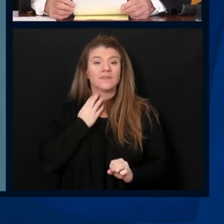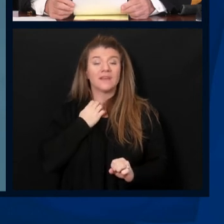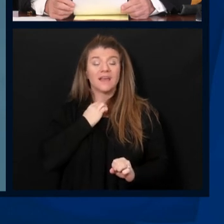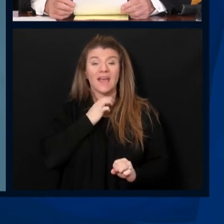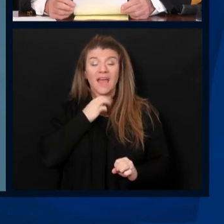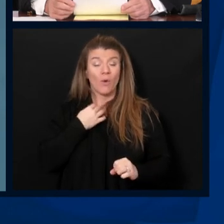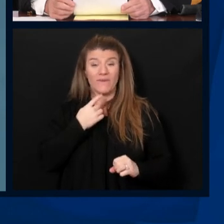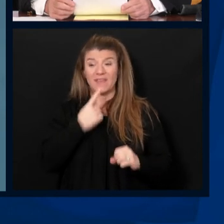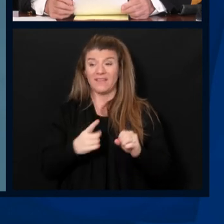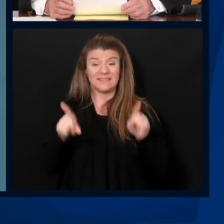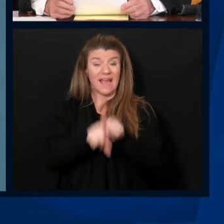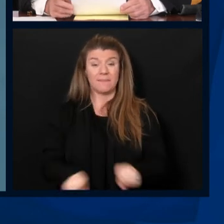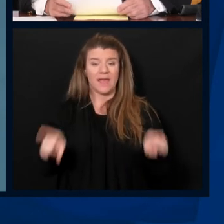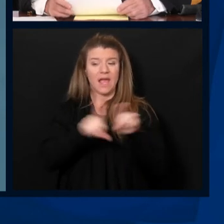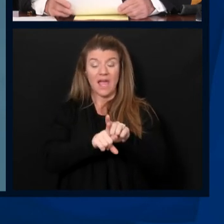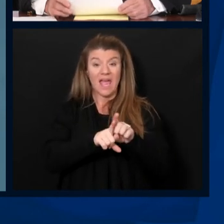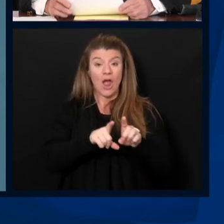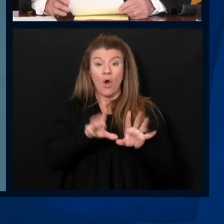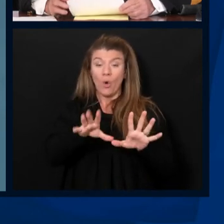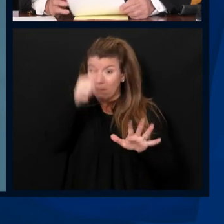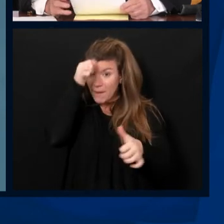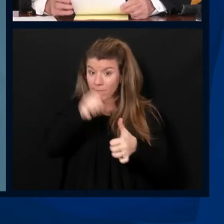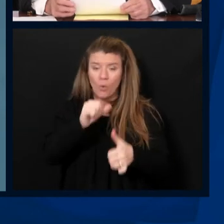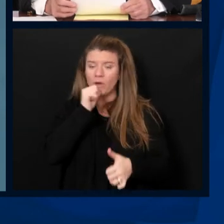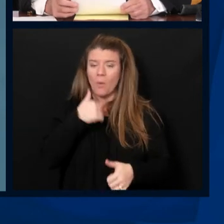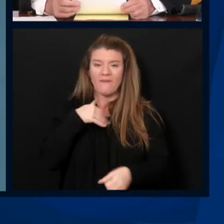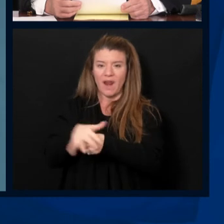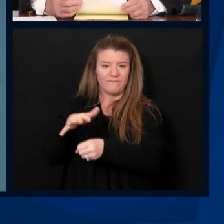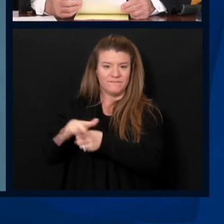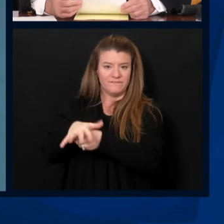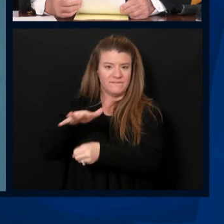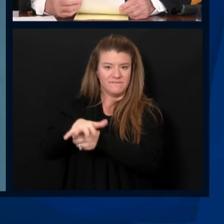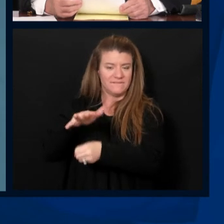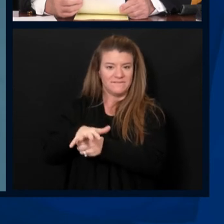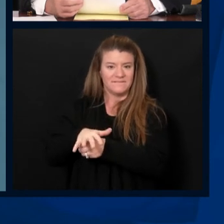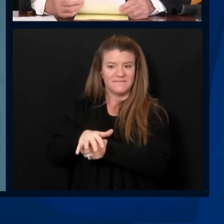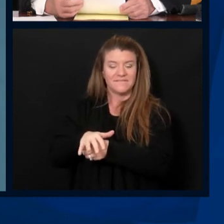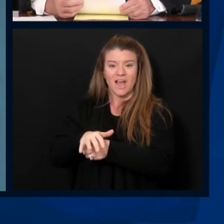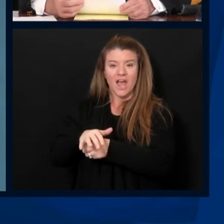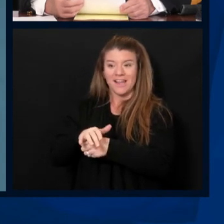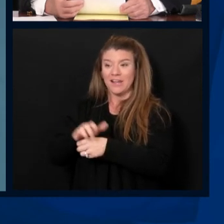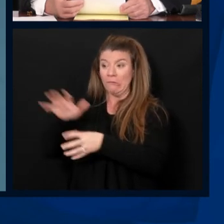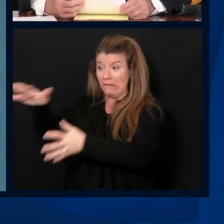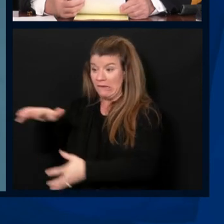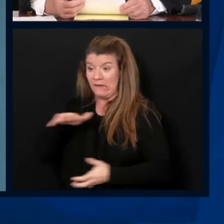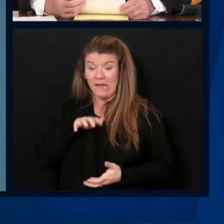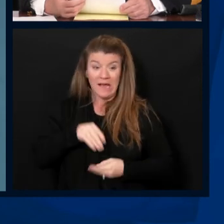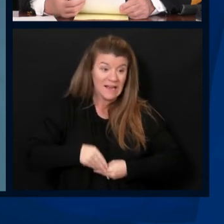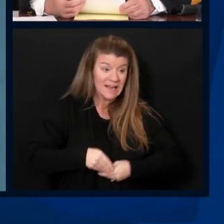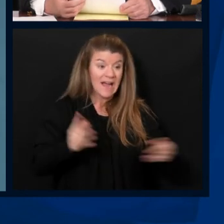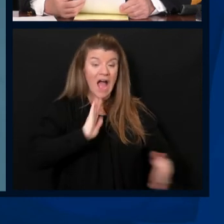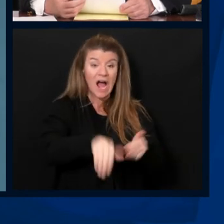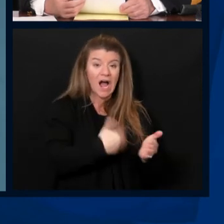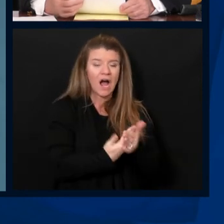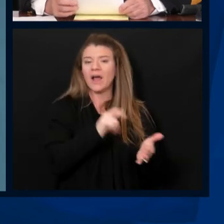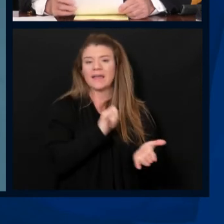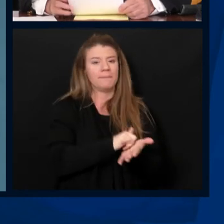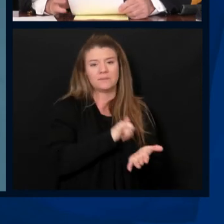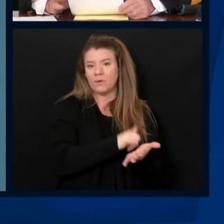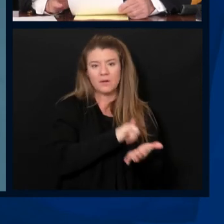the same thing. We don't have enough doses to instantaneously go completely all the way around, but we're getting more in, and